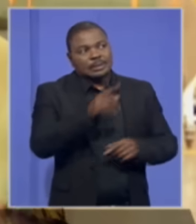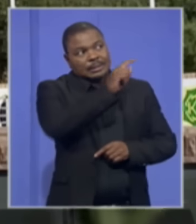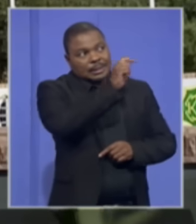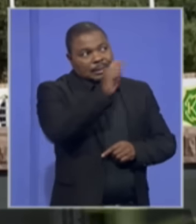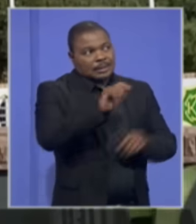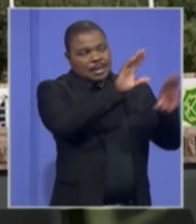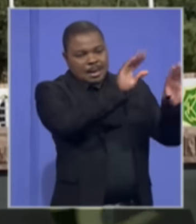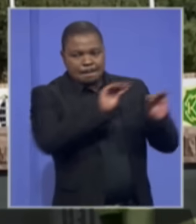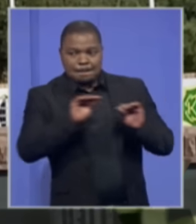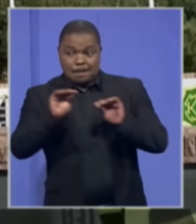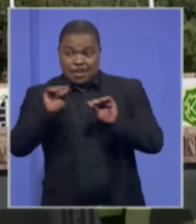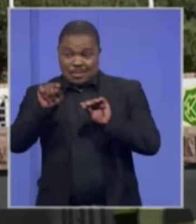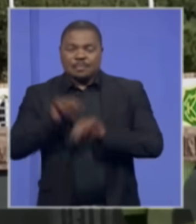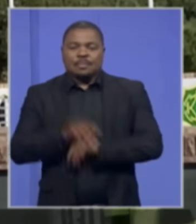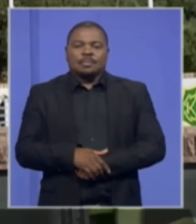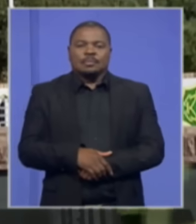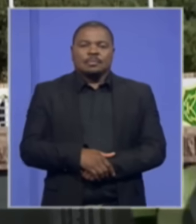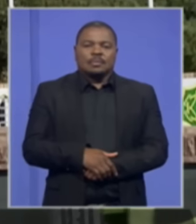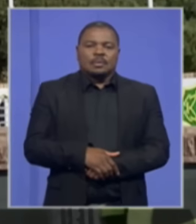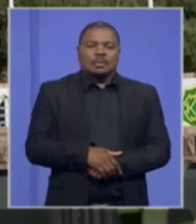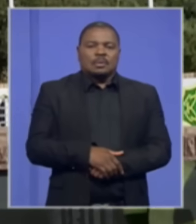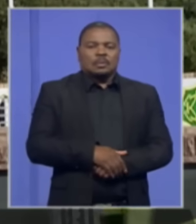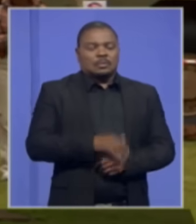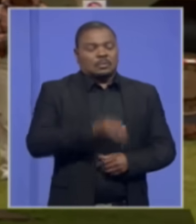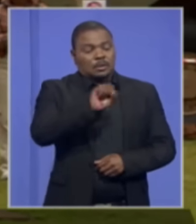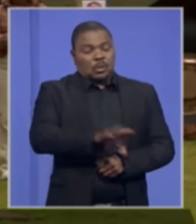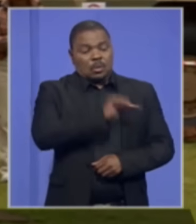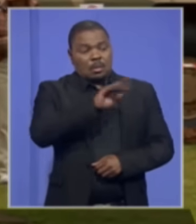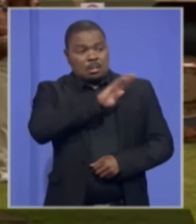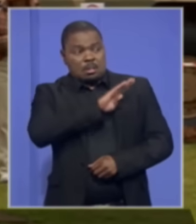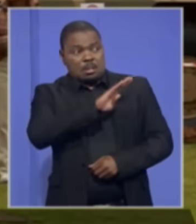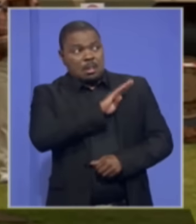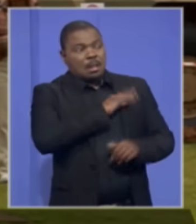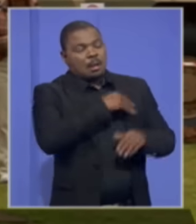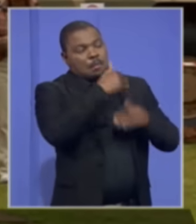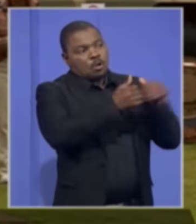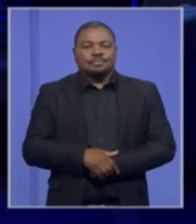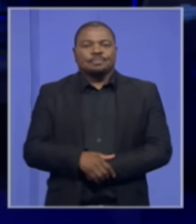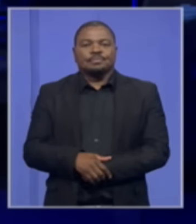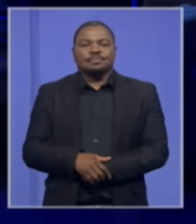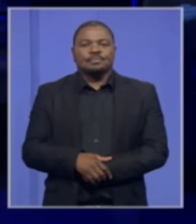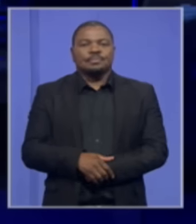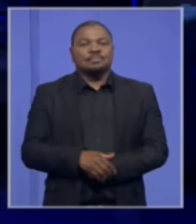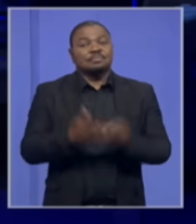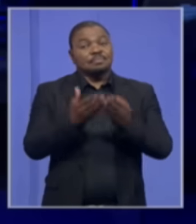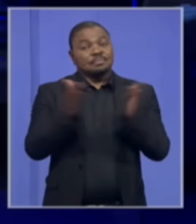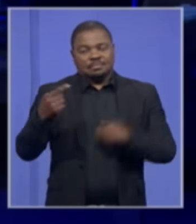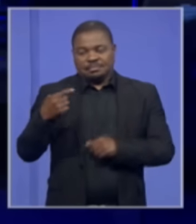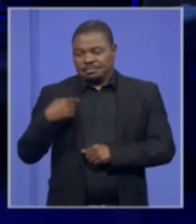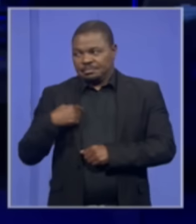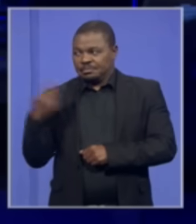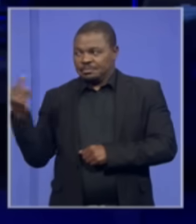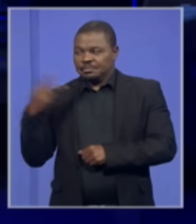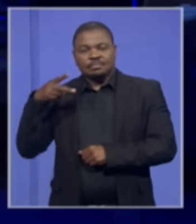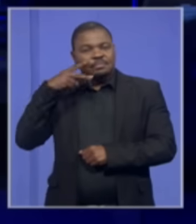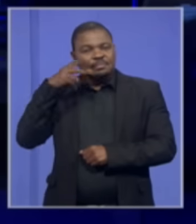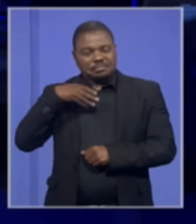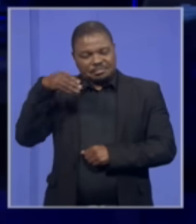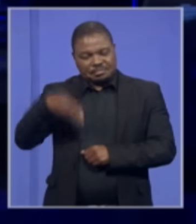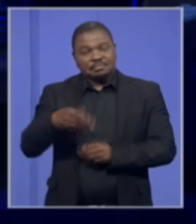Tanzania. Mosebetsi wa ho kgutlisetsa masole a Afrika Borwa lapeng o tswela pele. Moina le Augustine Letlalo re a dumedisa